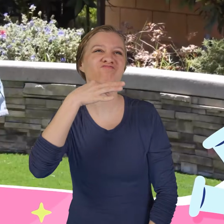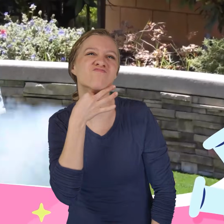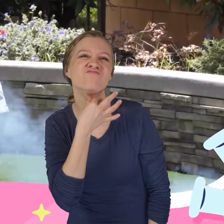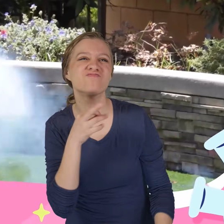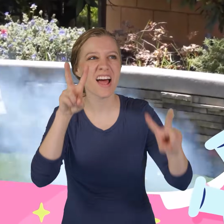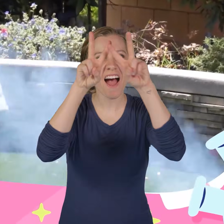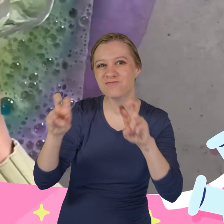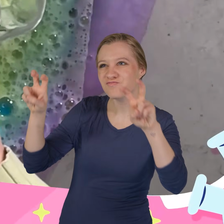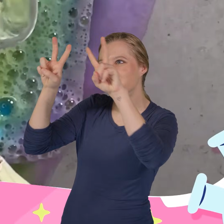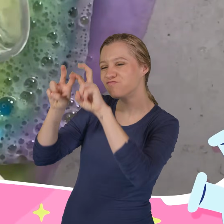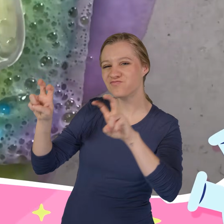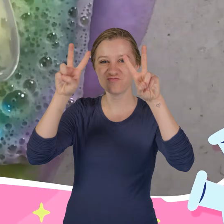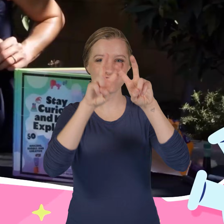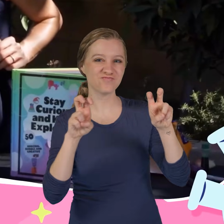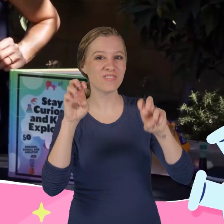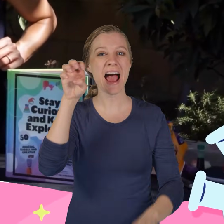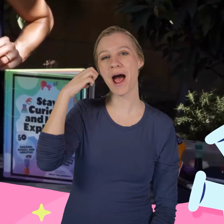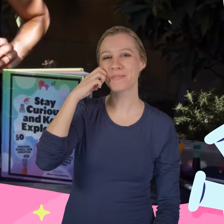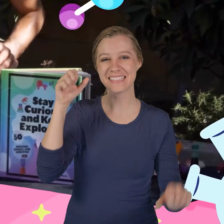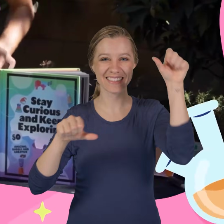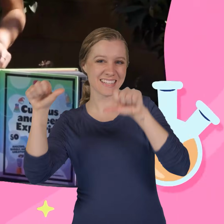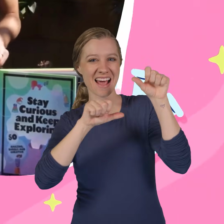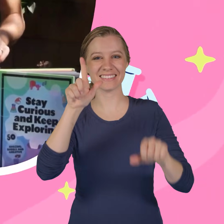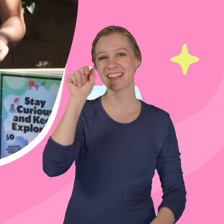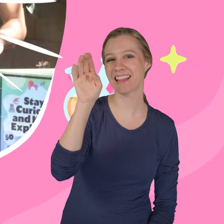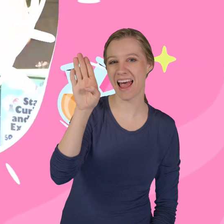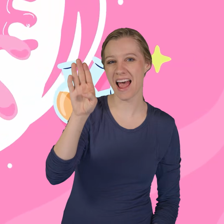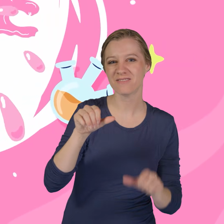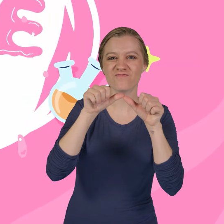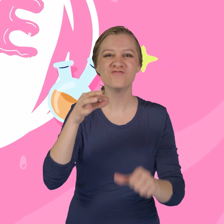Science Lab. Stay curious.